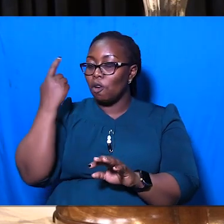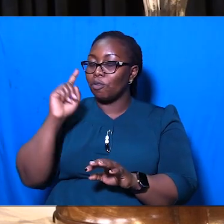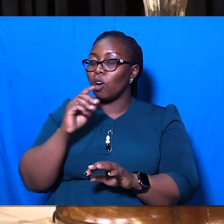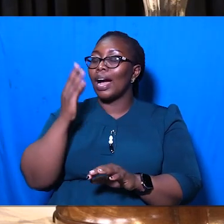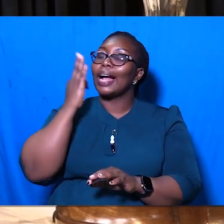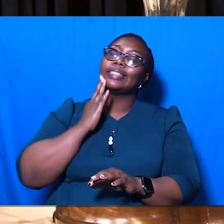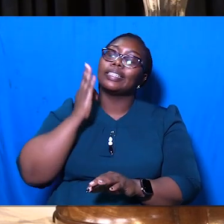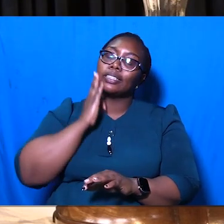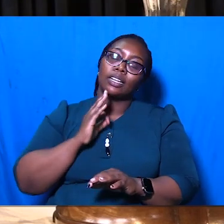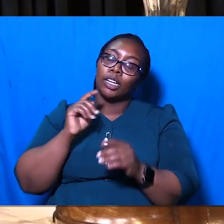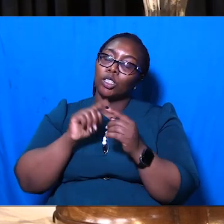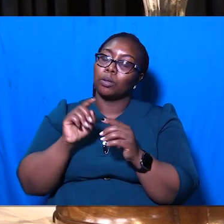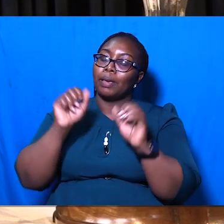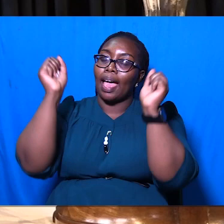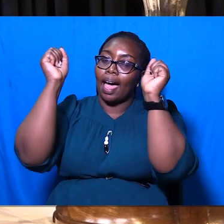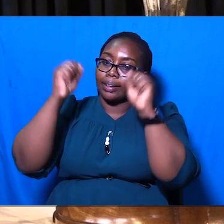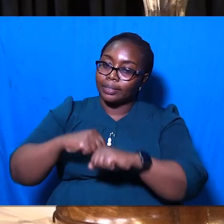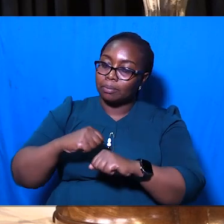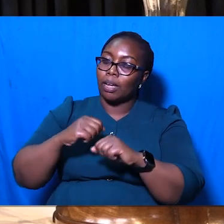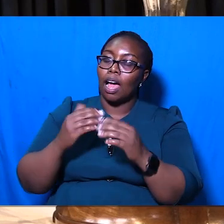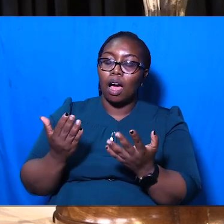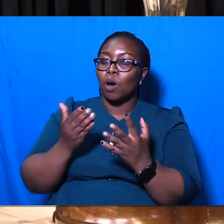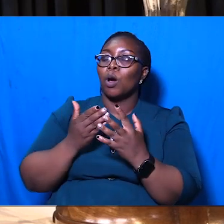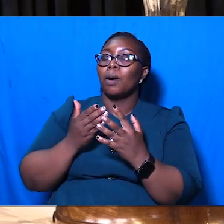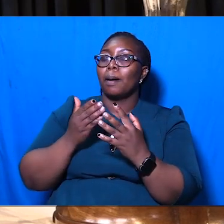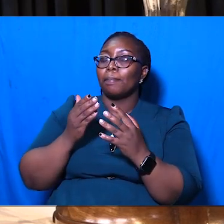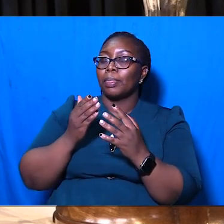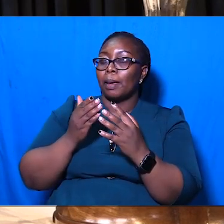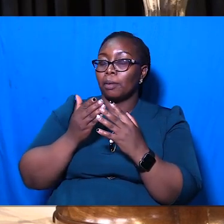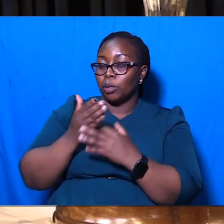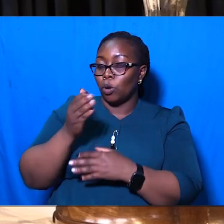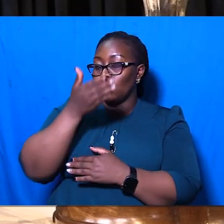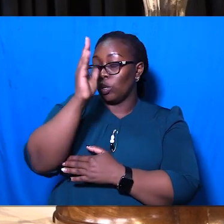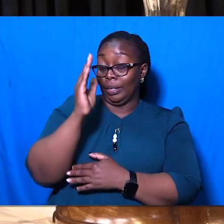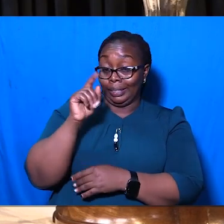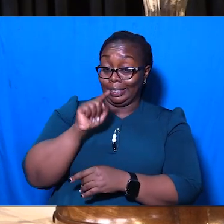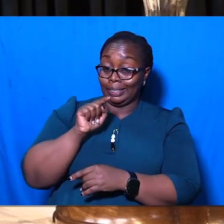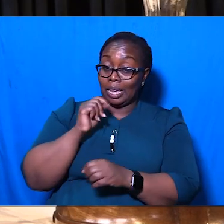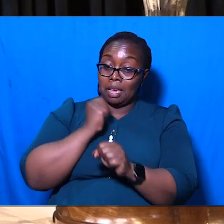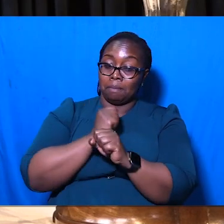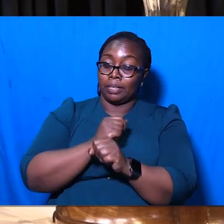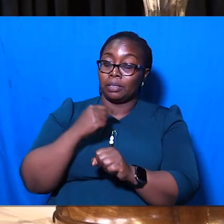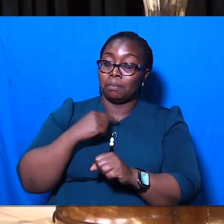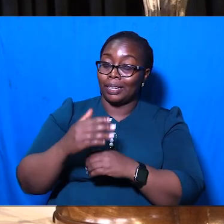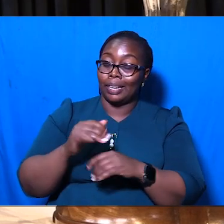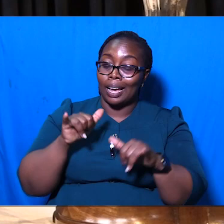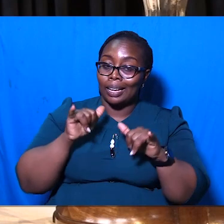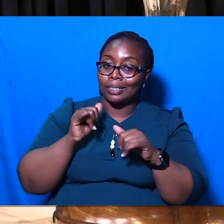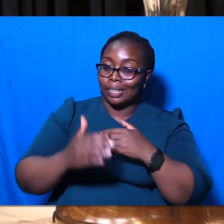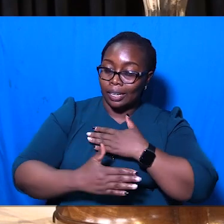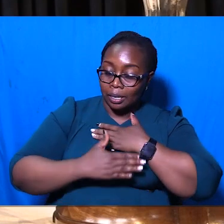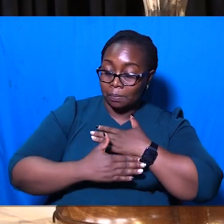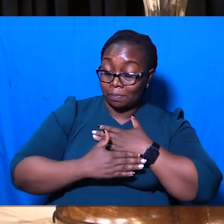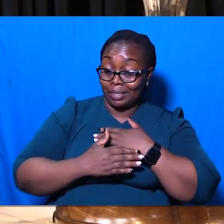by God. I have learned that God has substitutes. That humbles me every day. The Israelites thought that when they